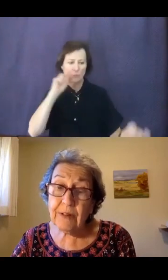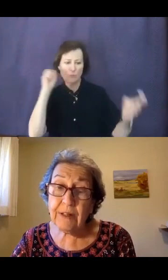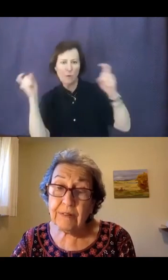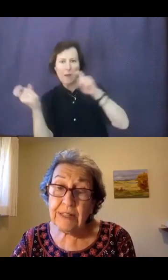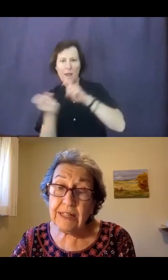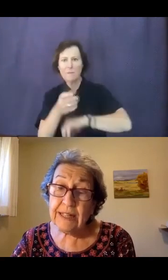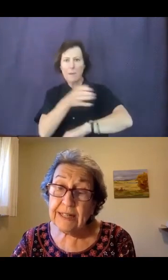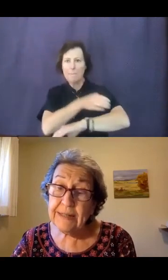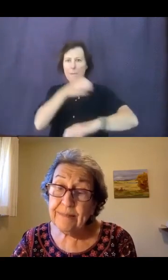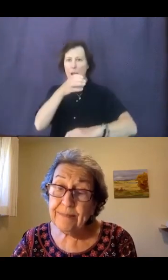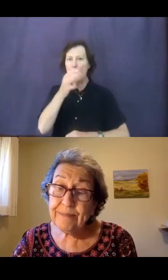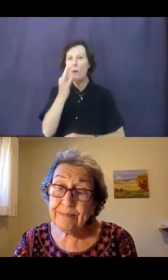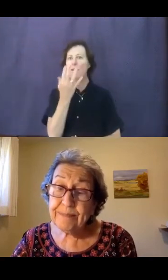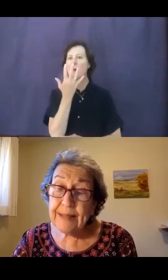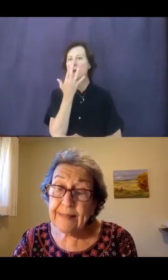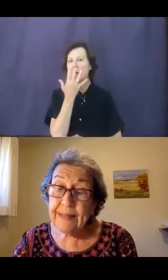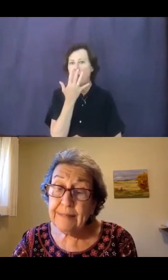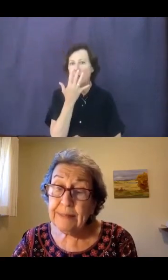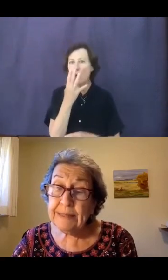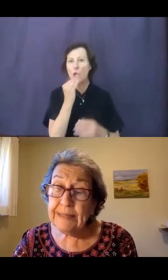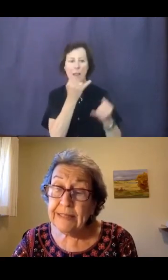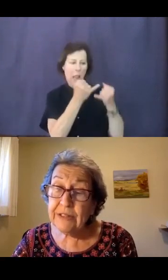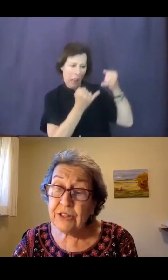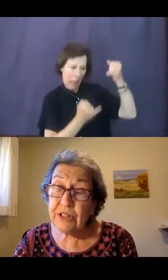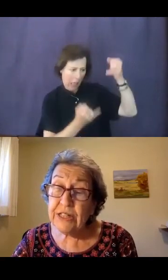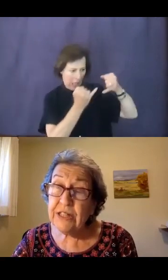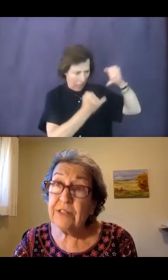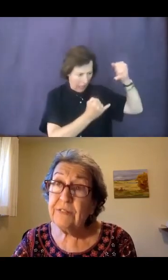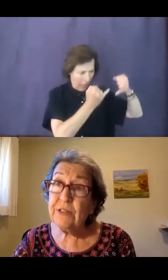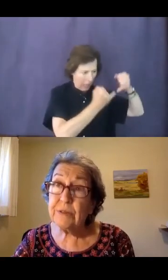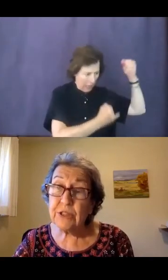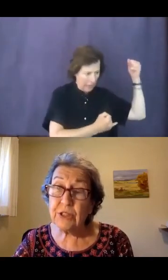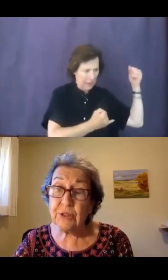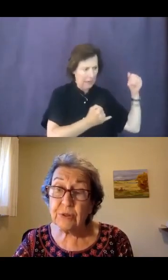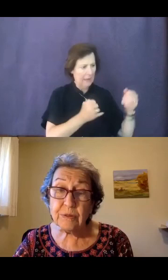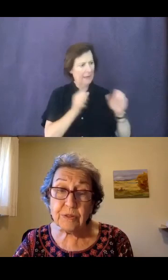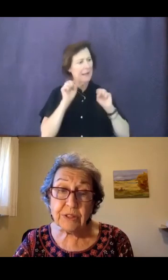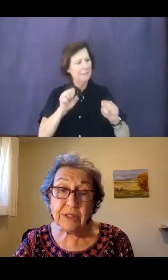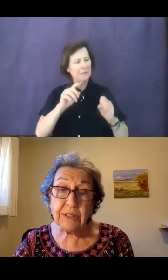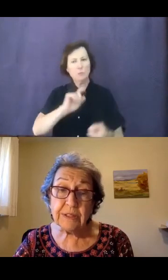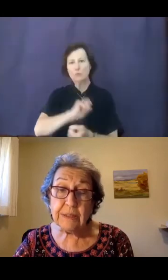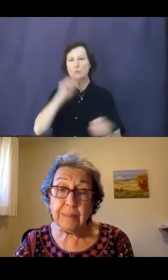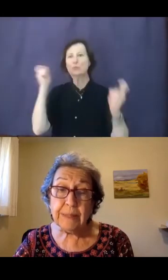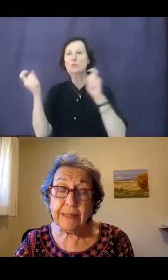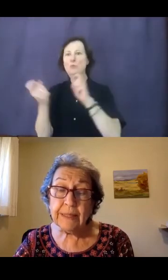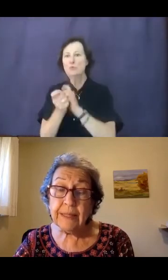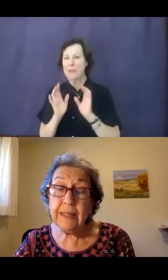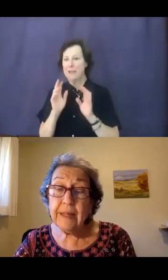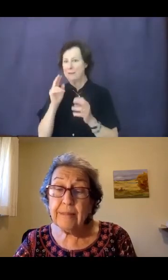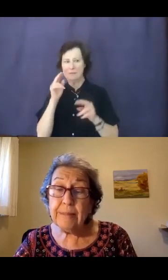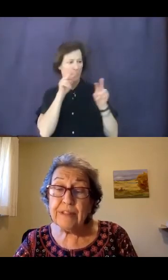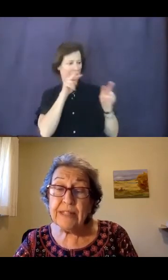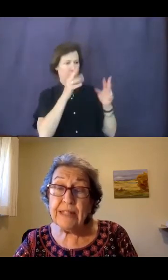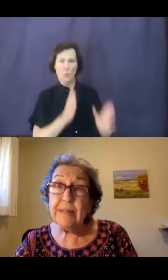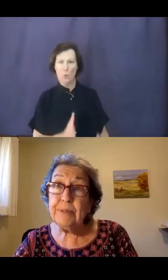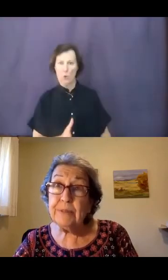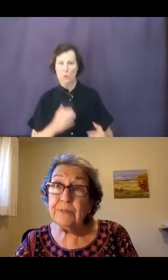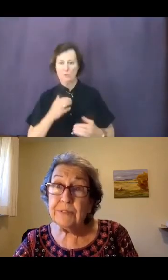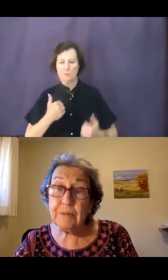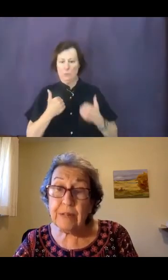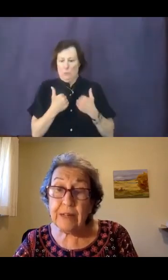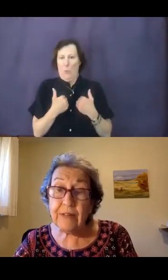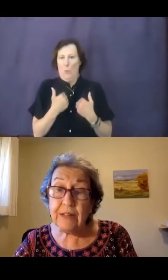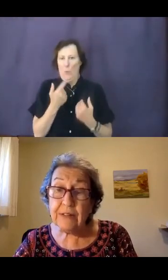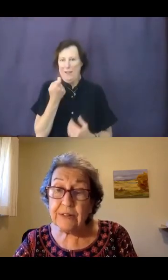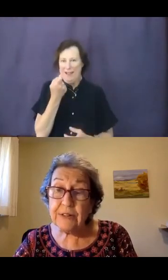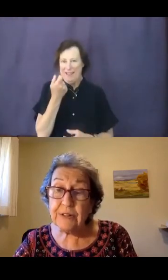of color and line? That ability to change the viewer's soul just a little bit by presenting a beautiful